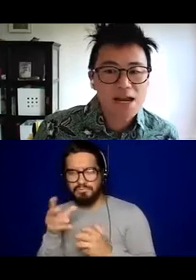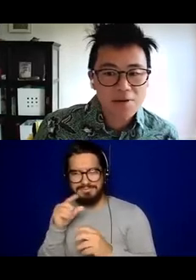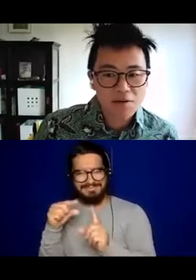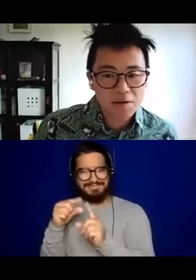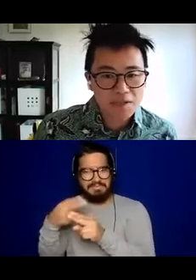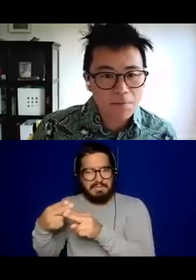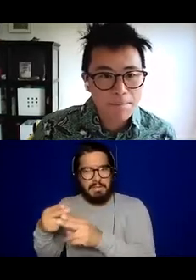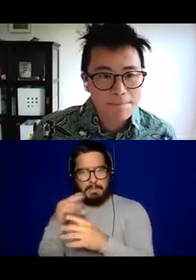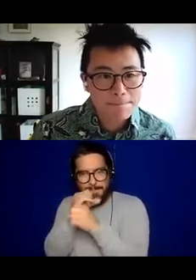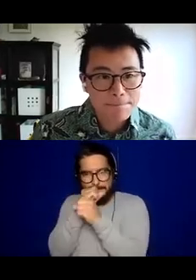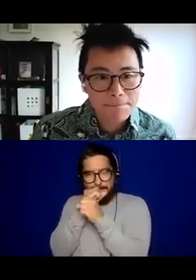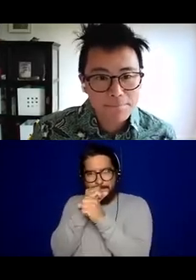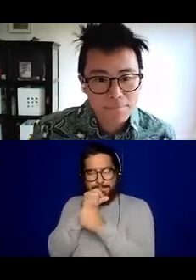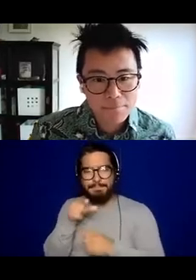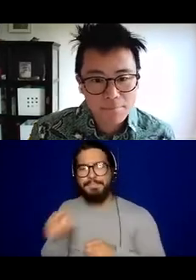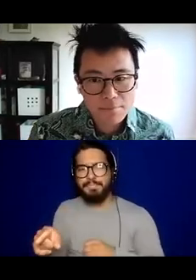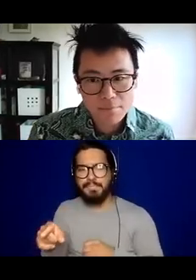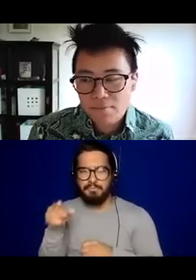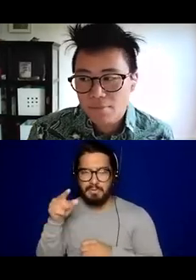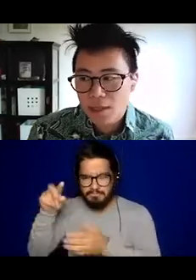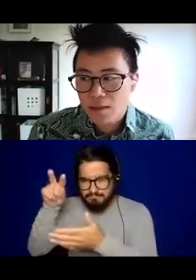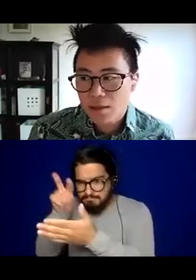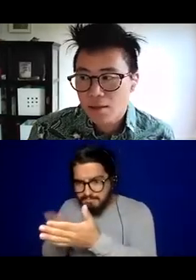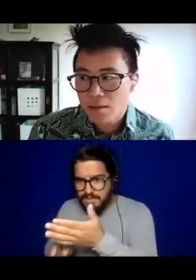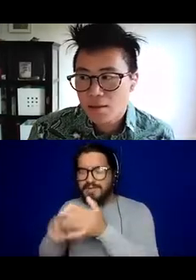and decide what you want to do.